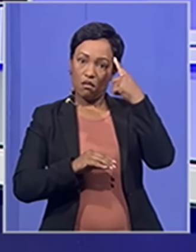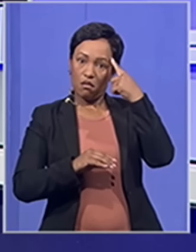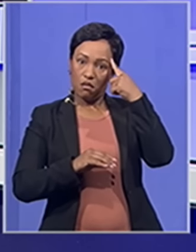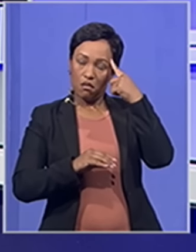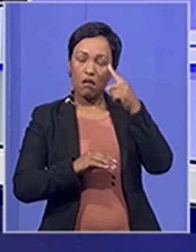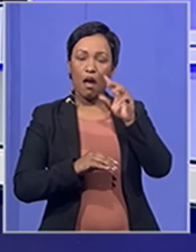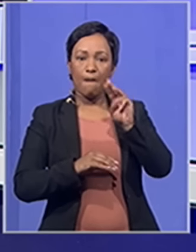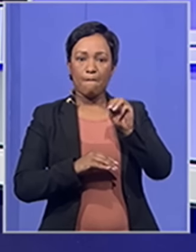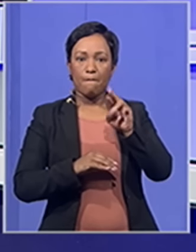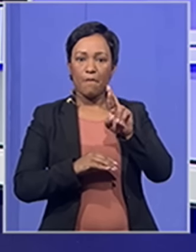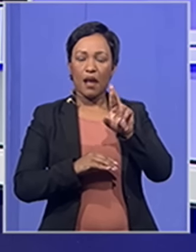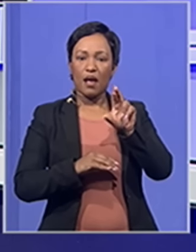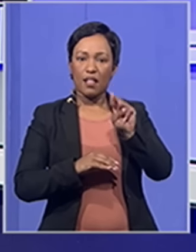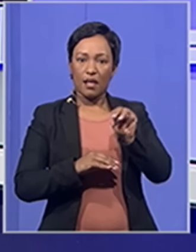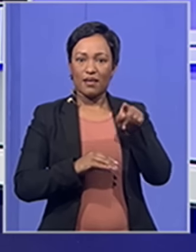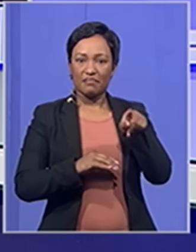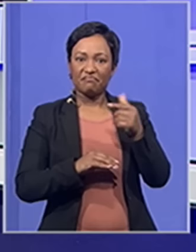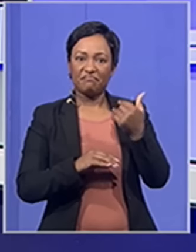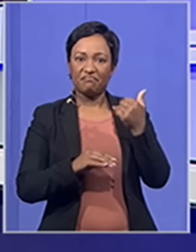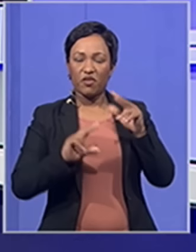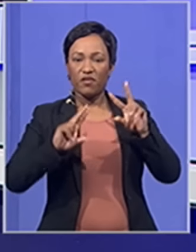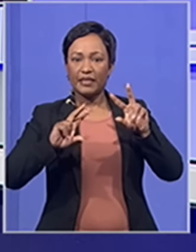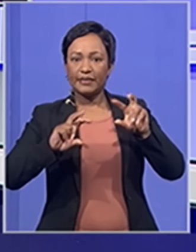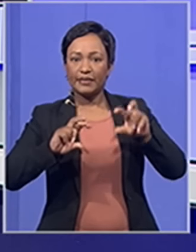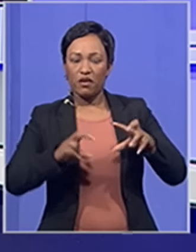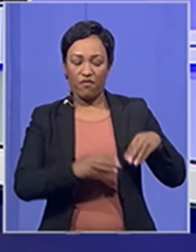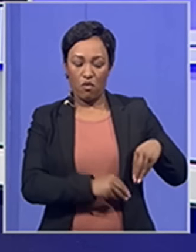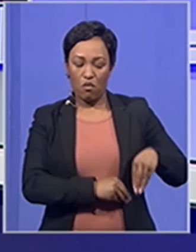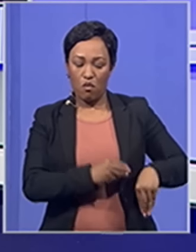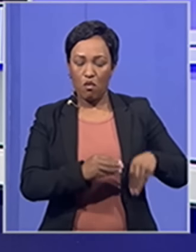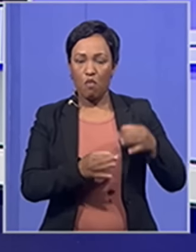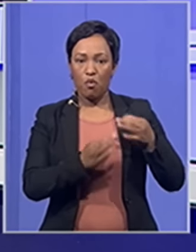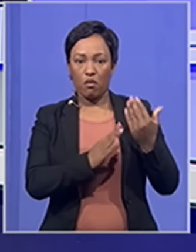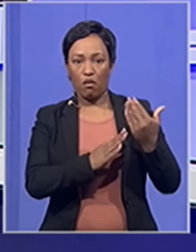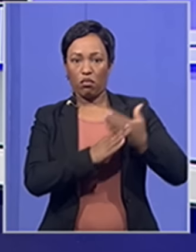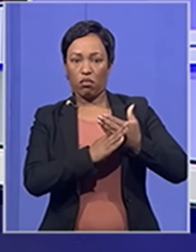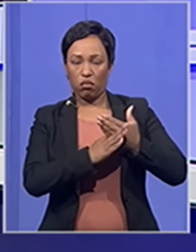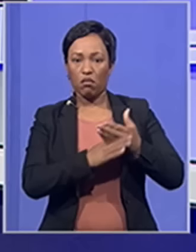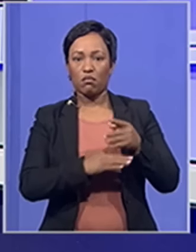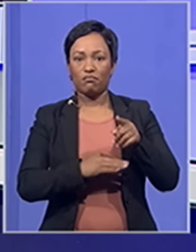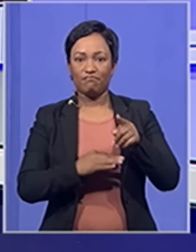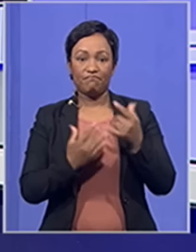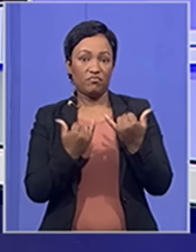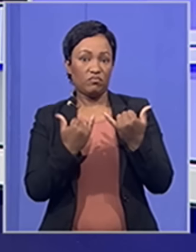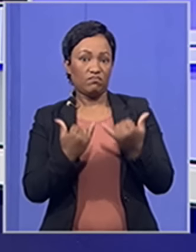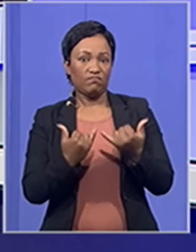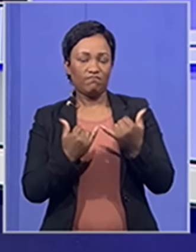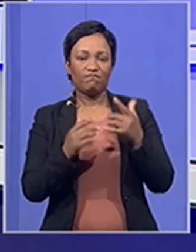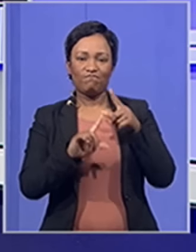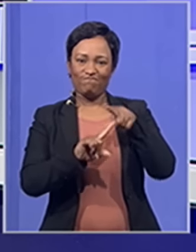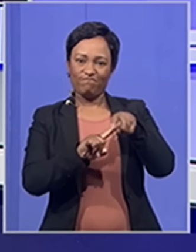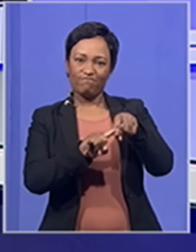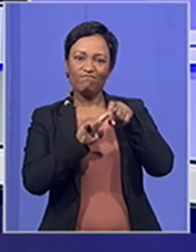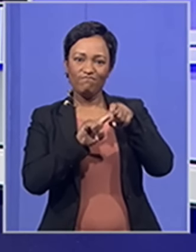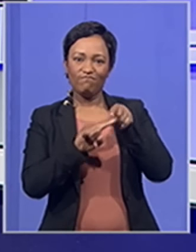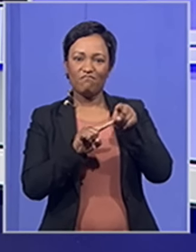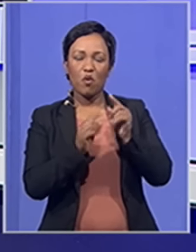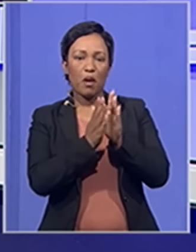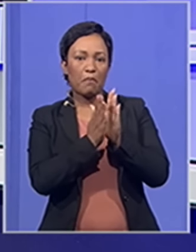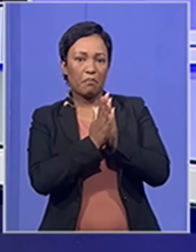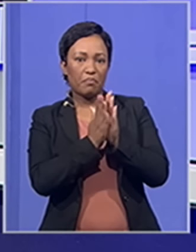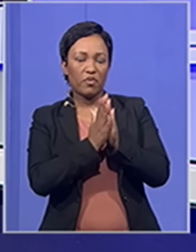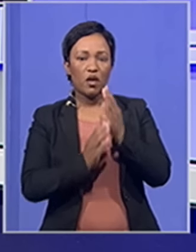a tlolomolao itshwenyonko ya sepolotiki le bonwenwe mo lephatong la bosiamisi e tlhotse e emisitswe gompieno go latela kopo e